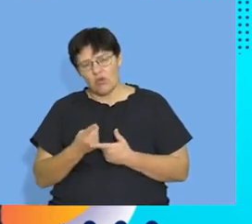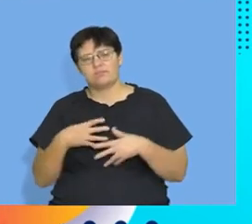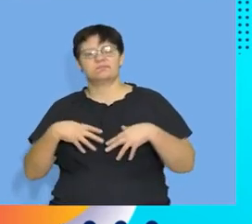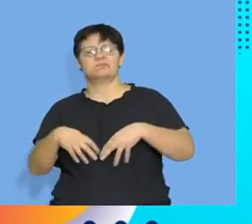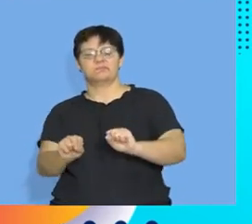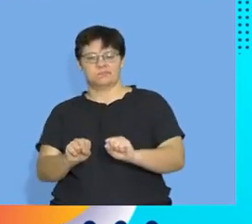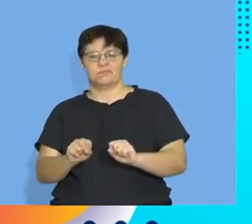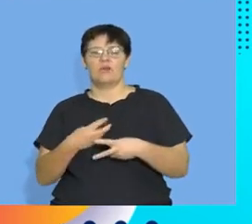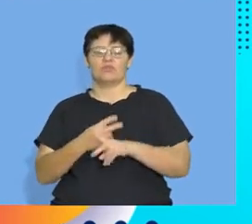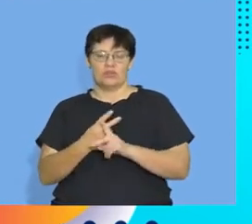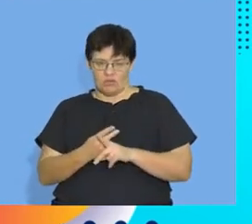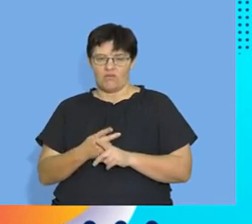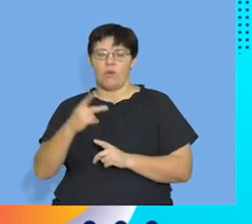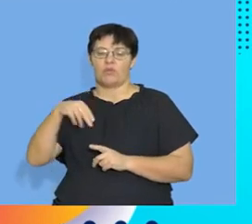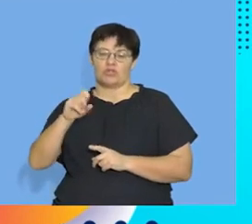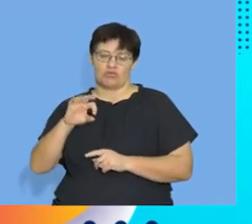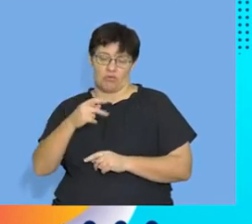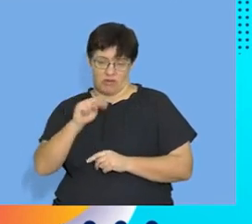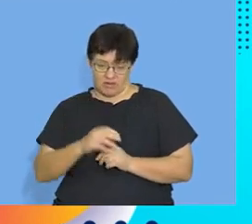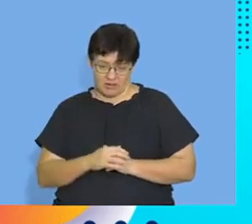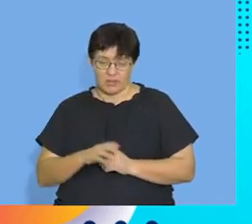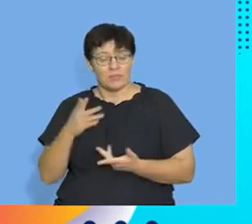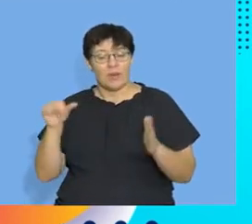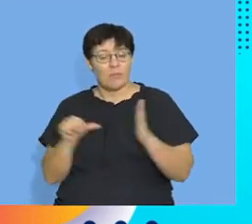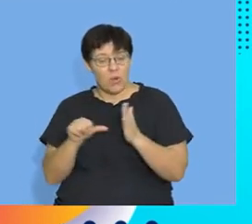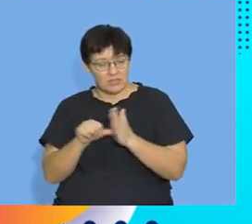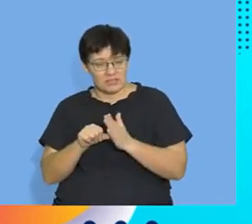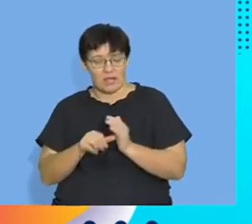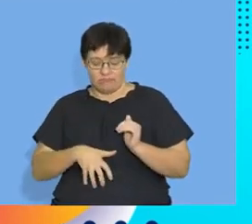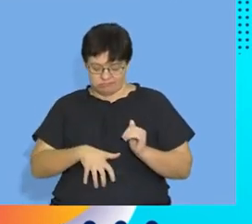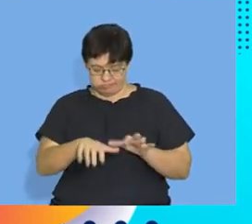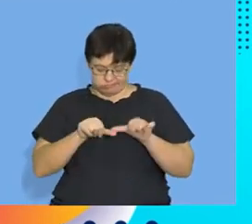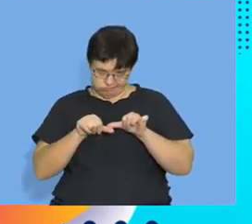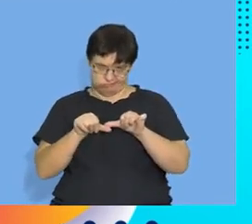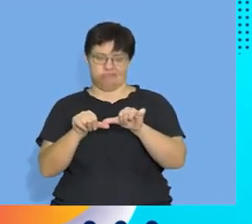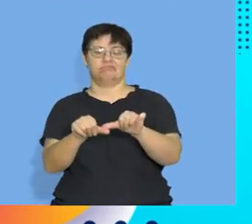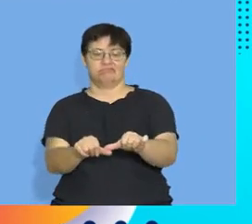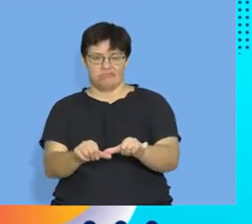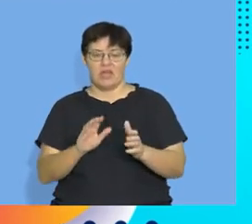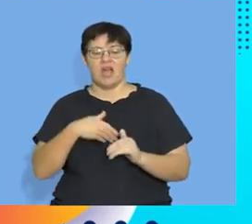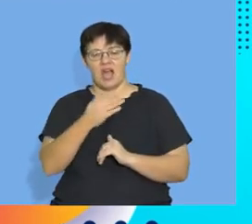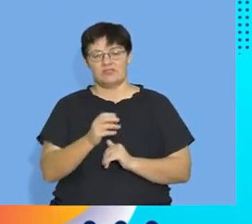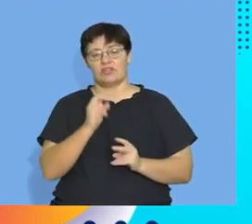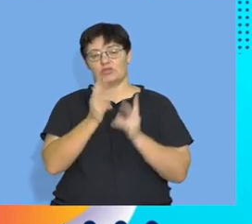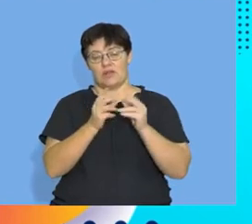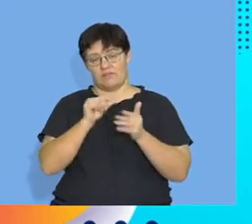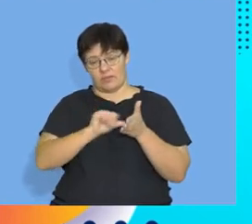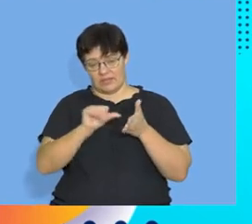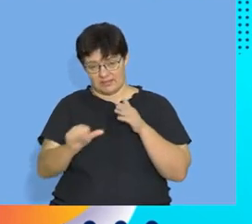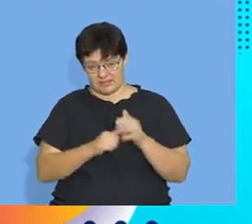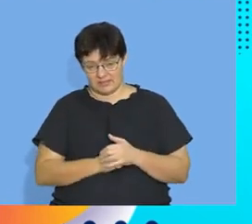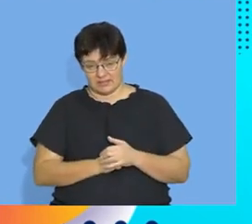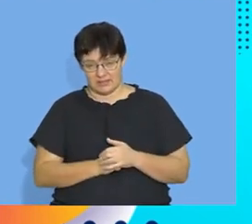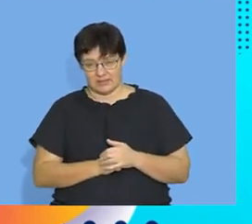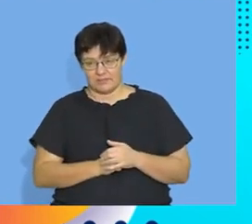placenta in terms of taking over the production of progesterone. And that is vital to maintaining pregnancy post the first